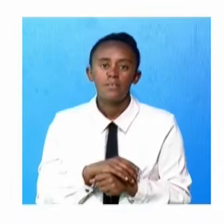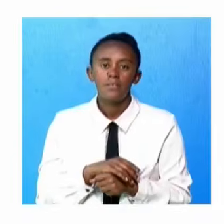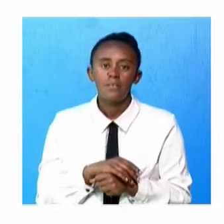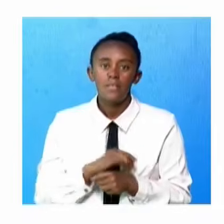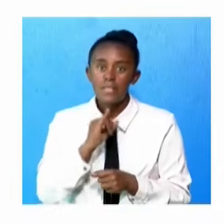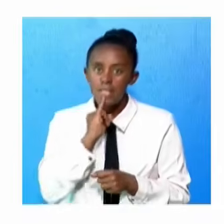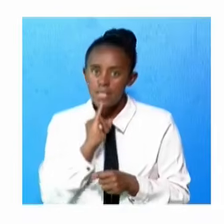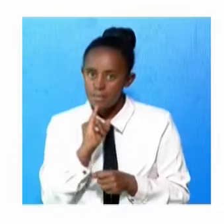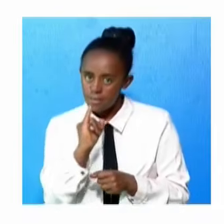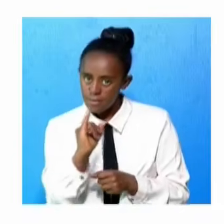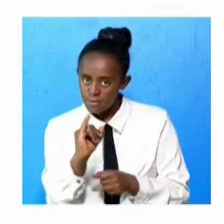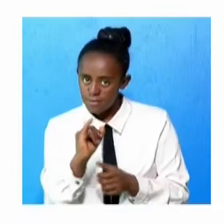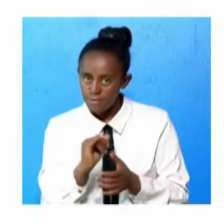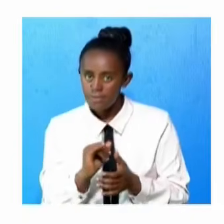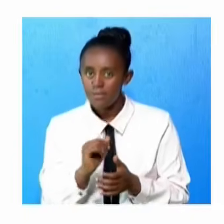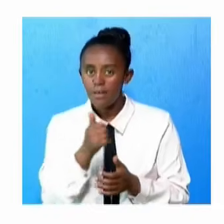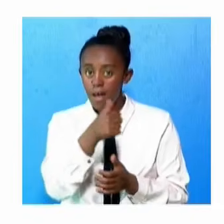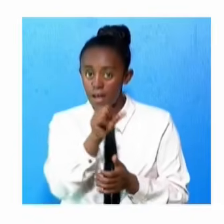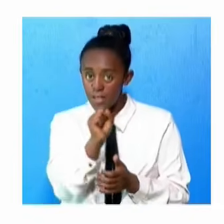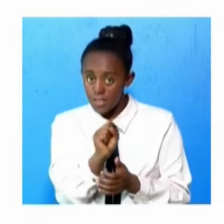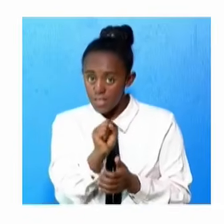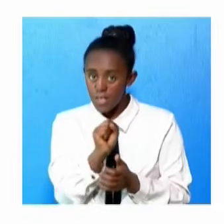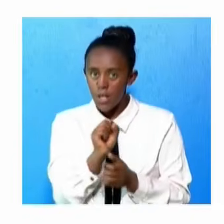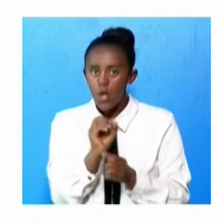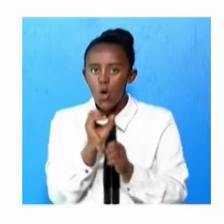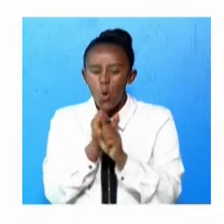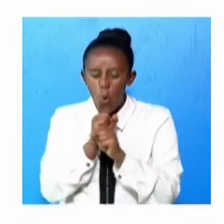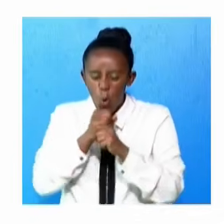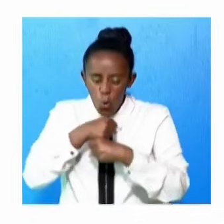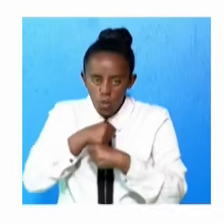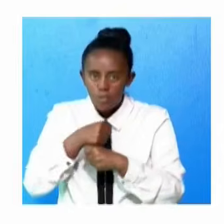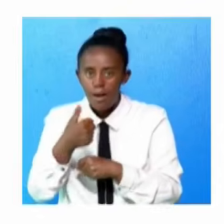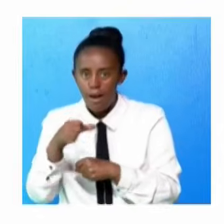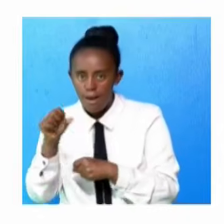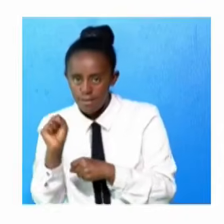is as old as